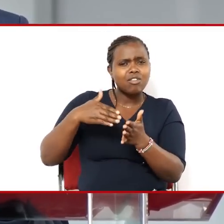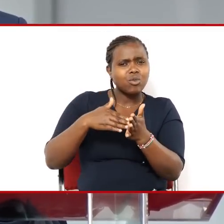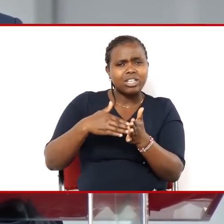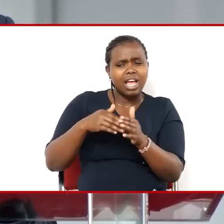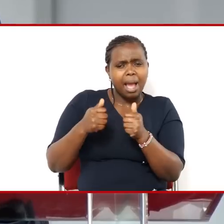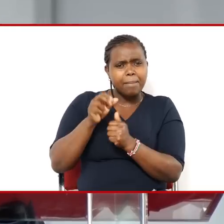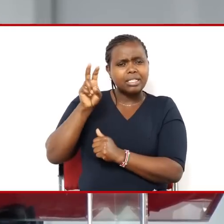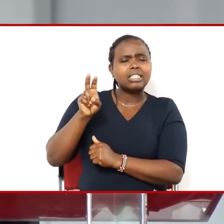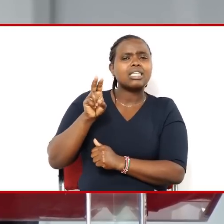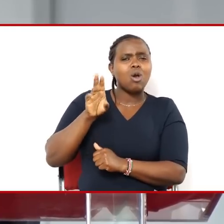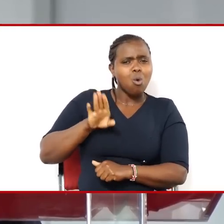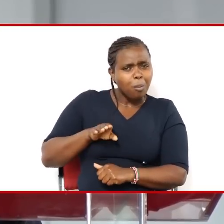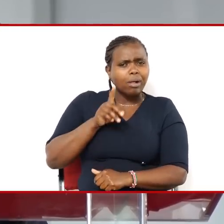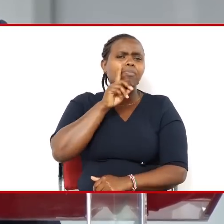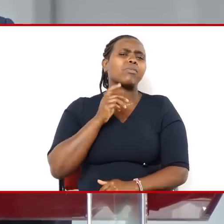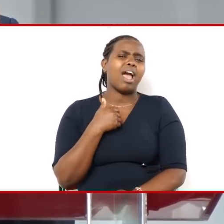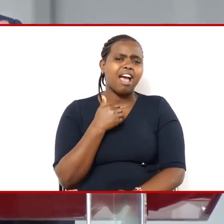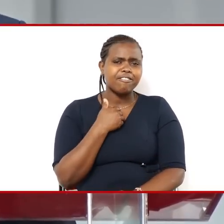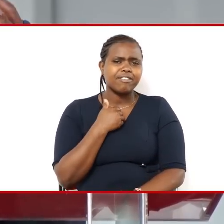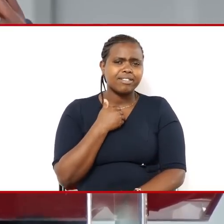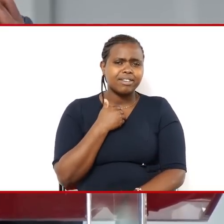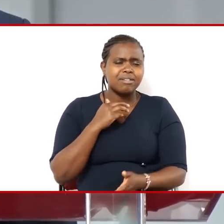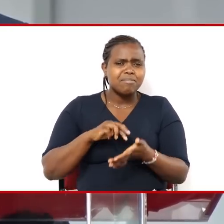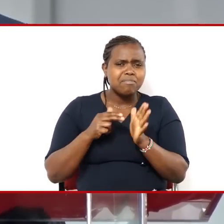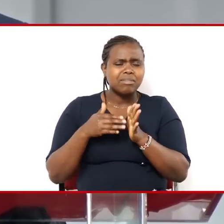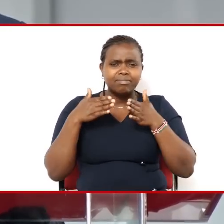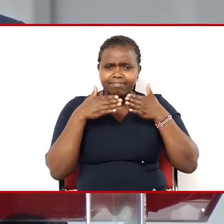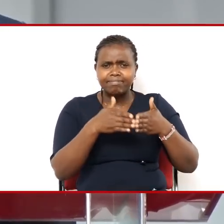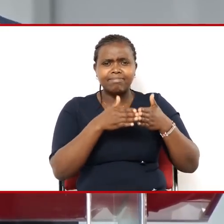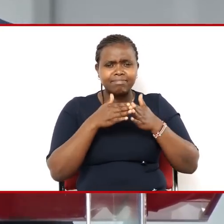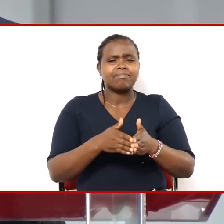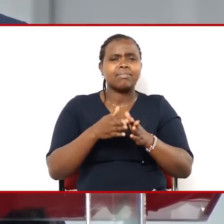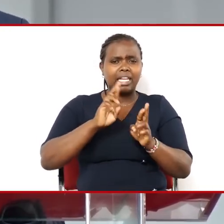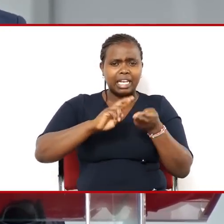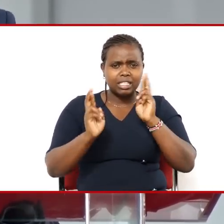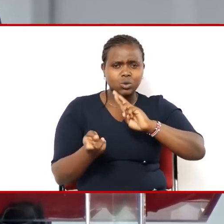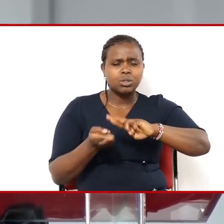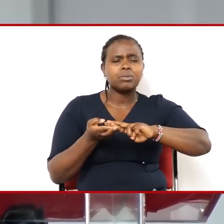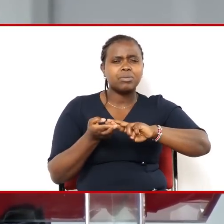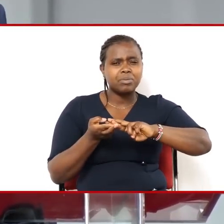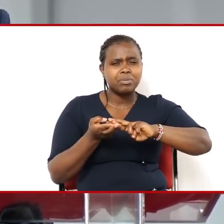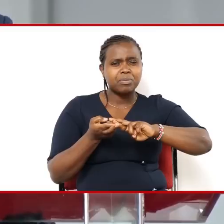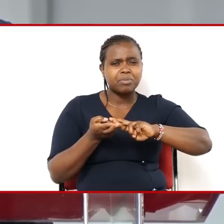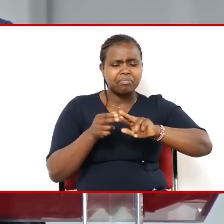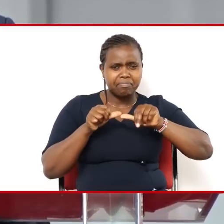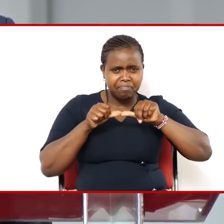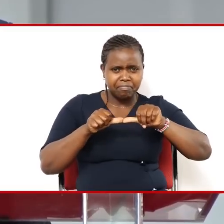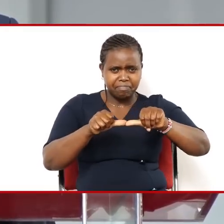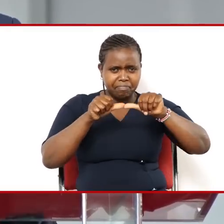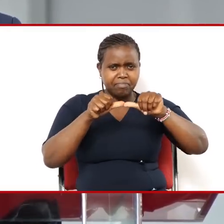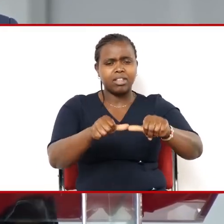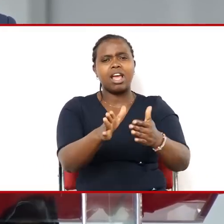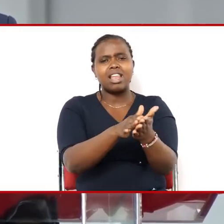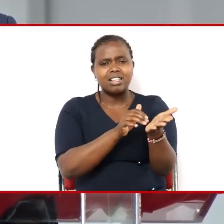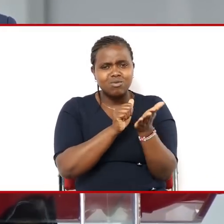women. That desire for illicit sexual relationship continually